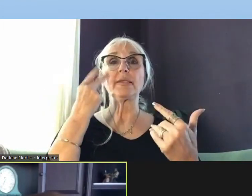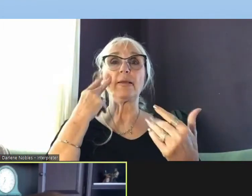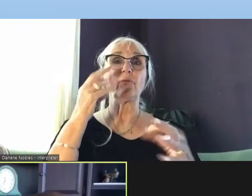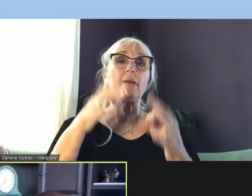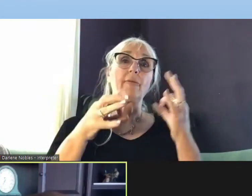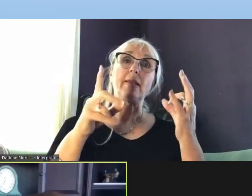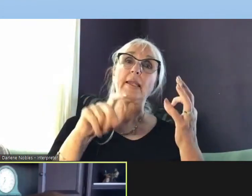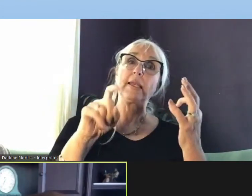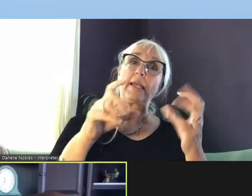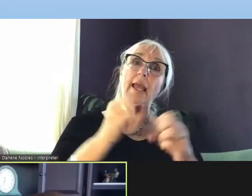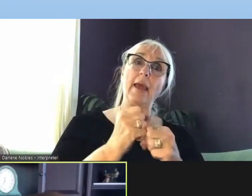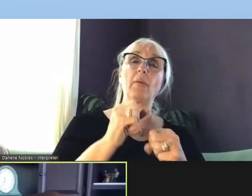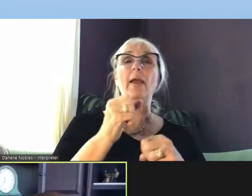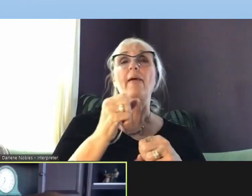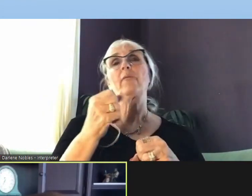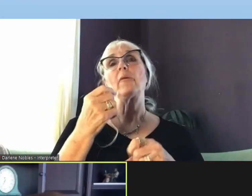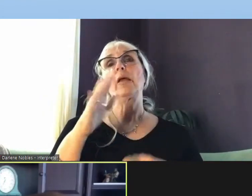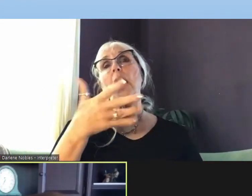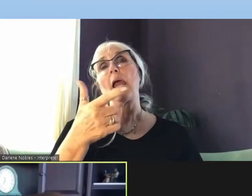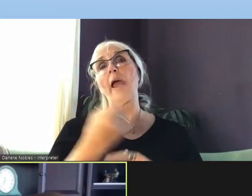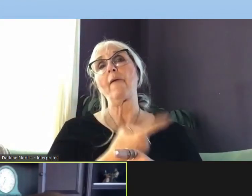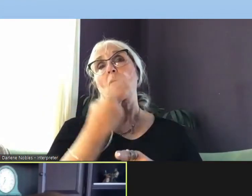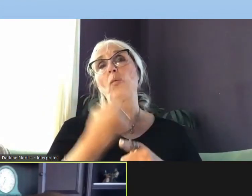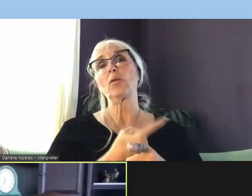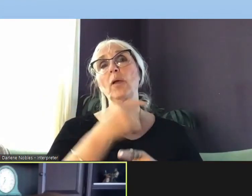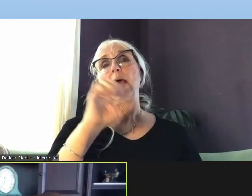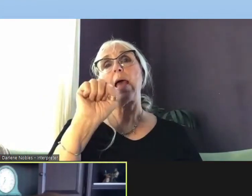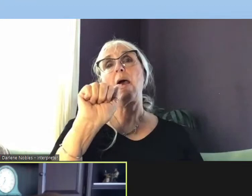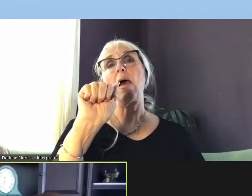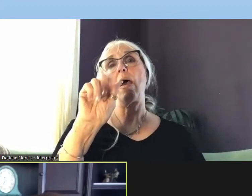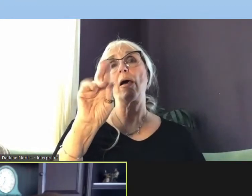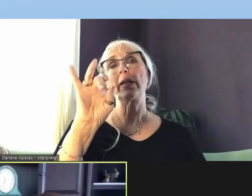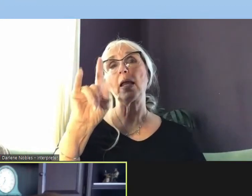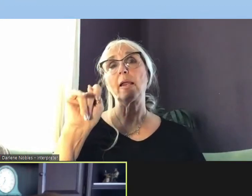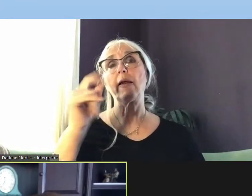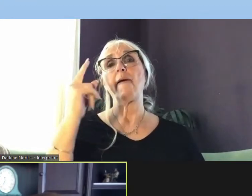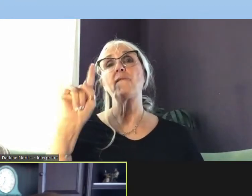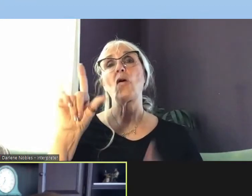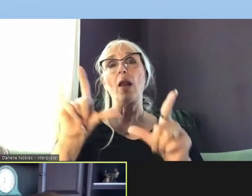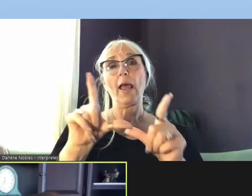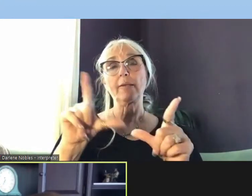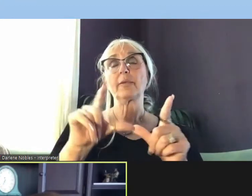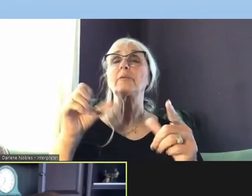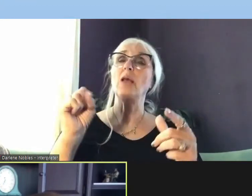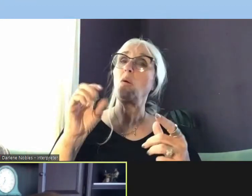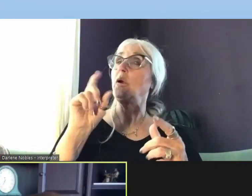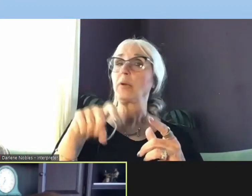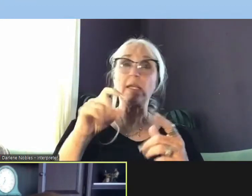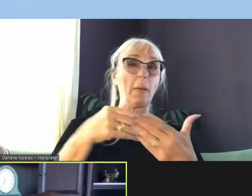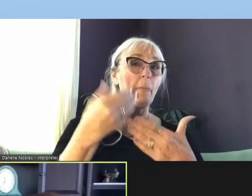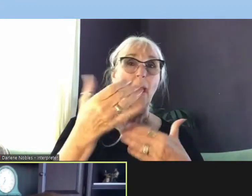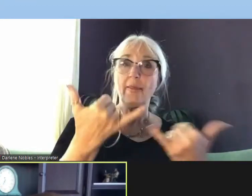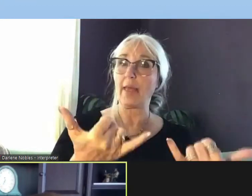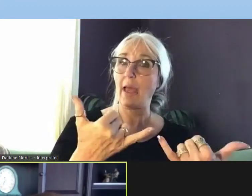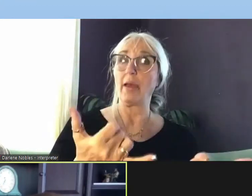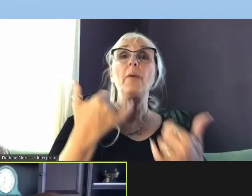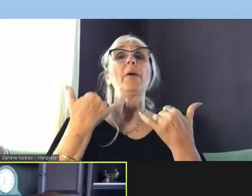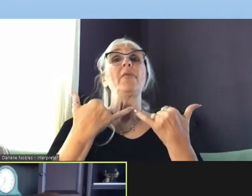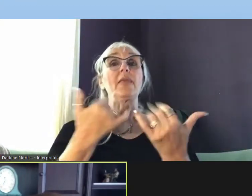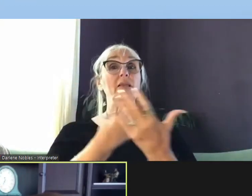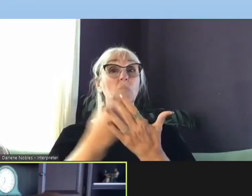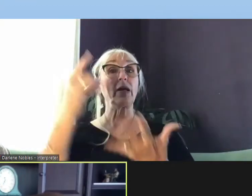periodic license audit, so there was no need to purchase that. If we did order that this week, that overall cost